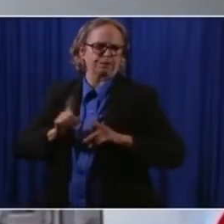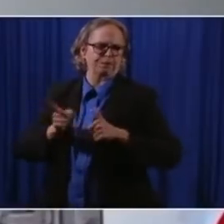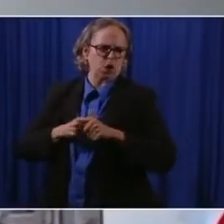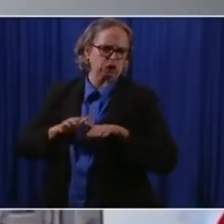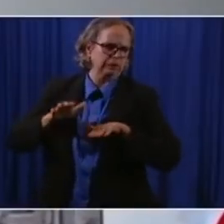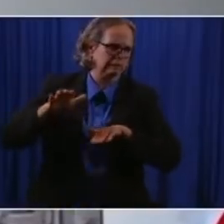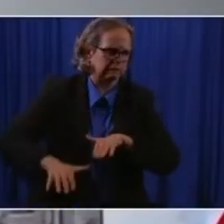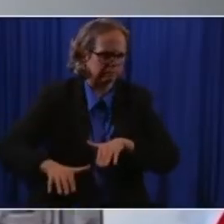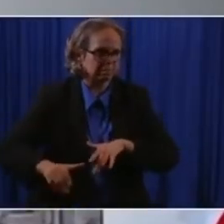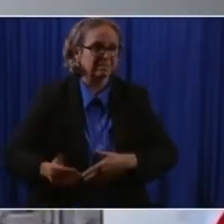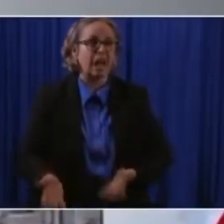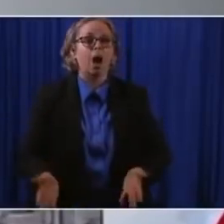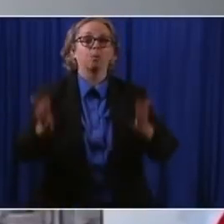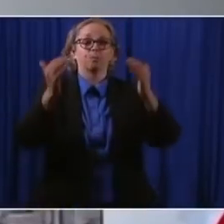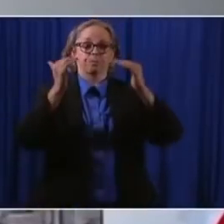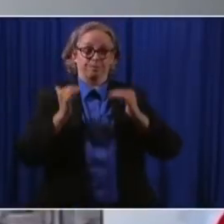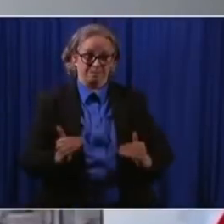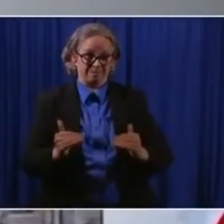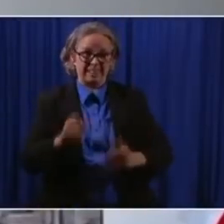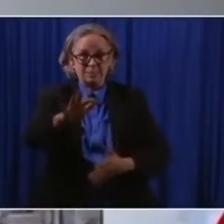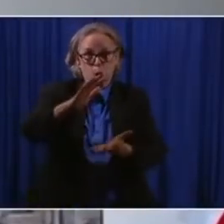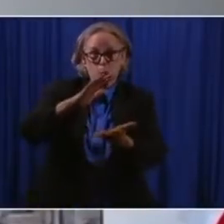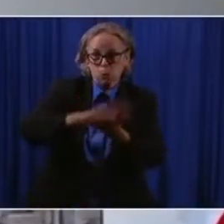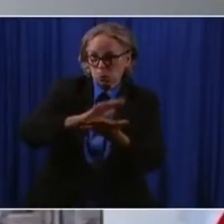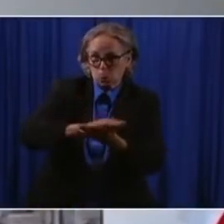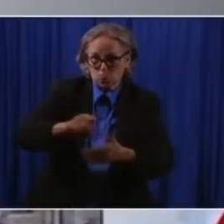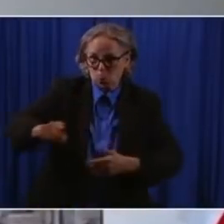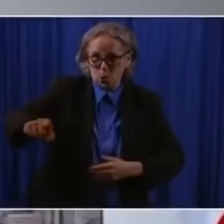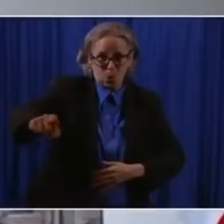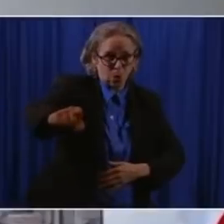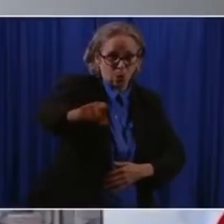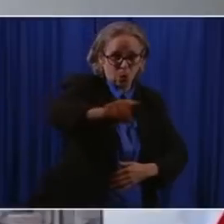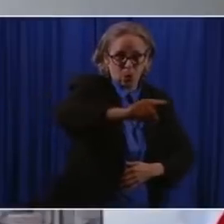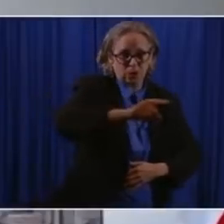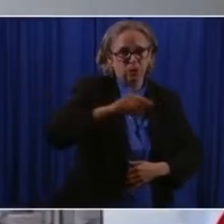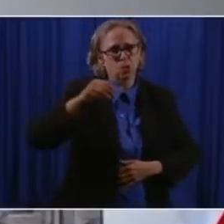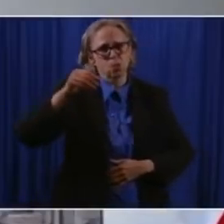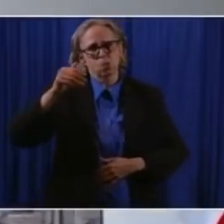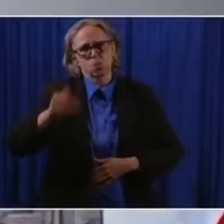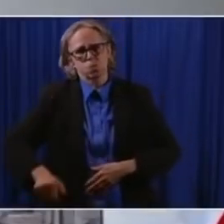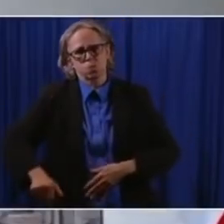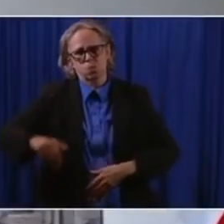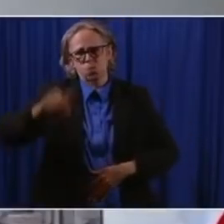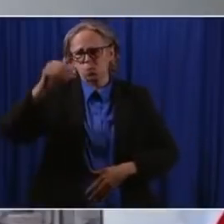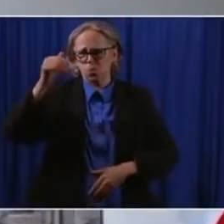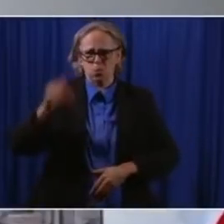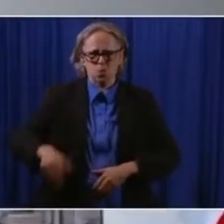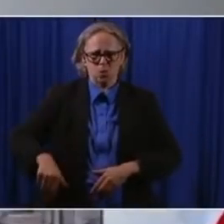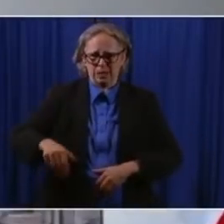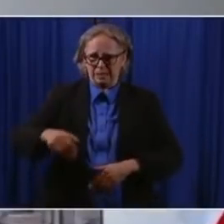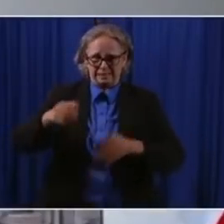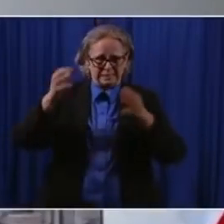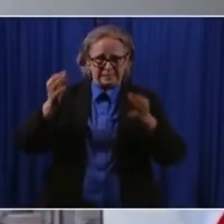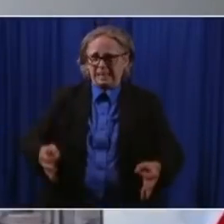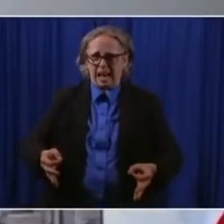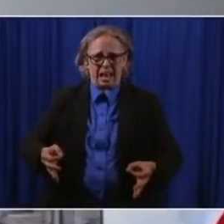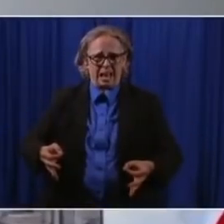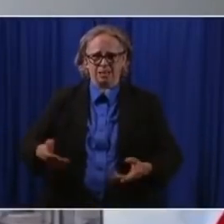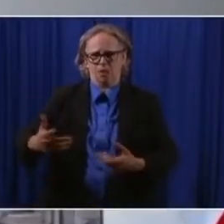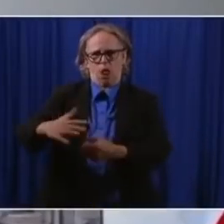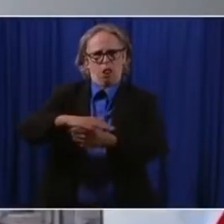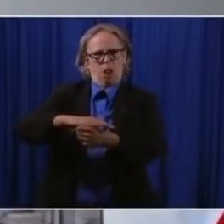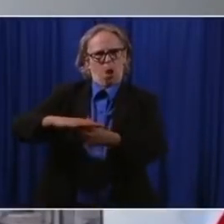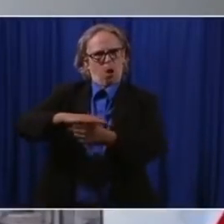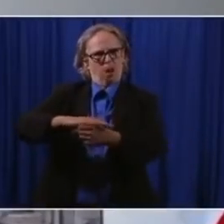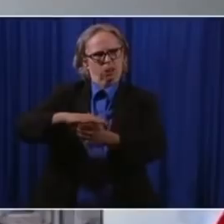just said, with schools, academically or sports, this is a local choice. They're very consistent. They're exactly